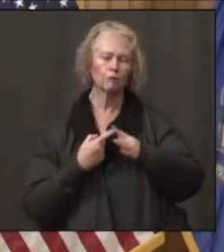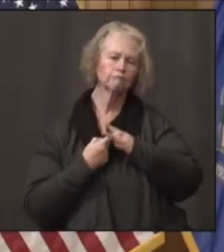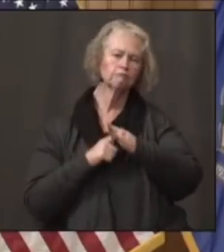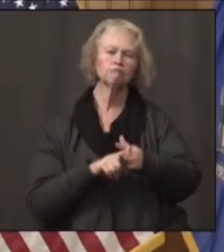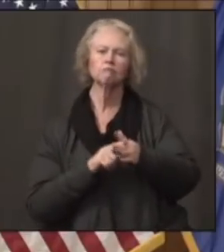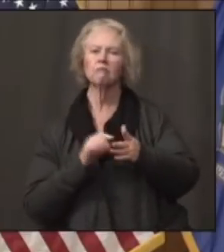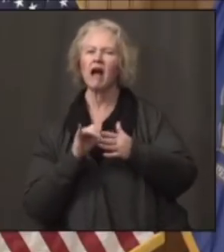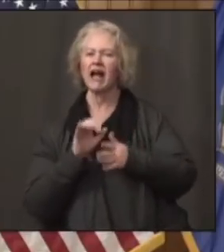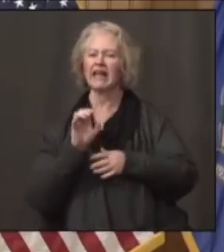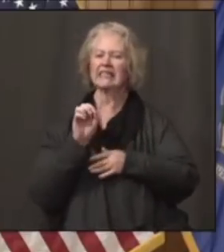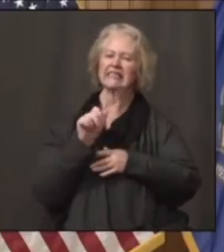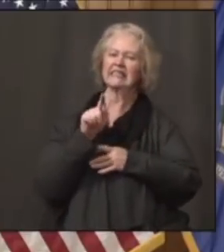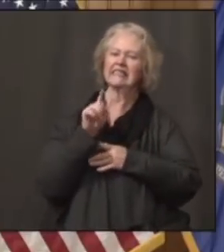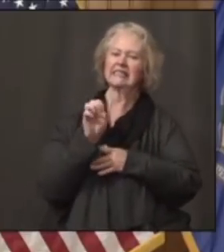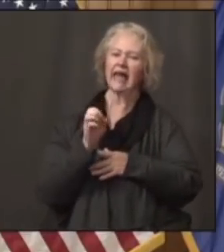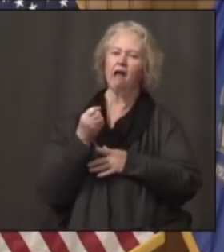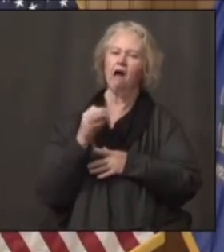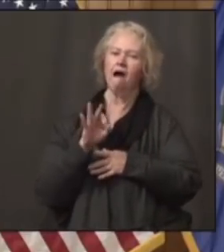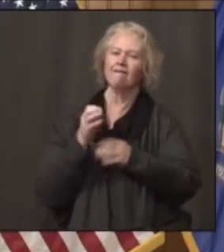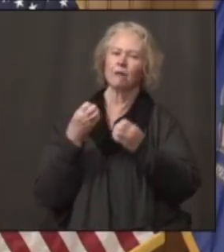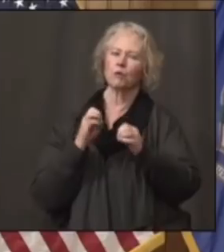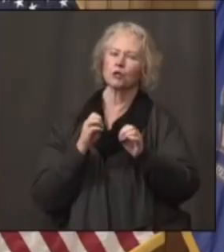Yeah, Bill, should I follow your lead on that?